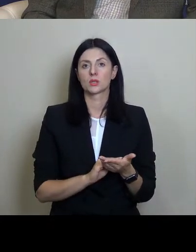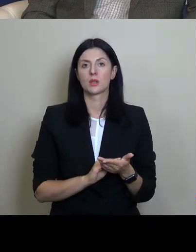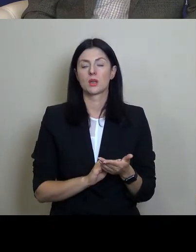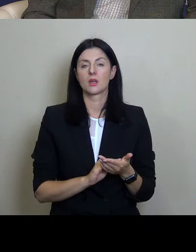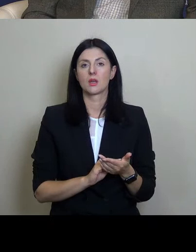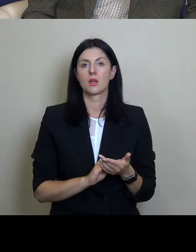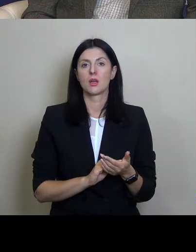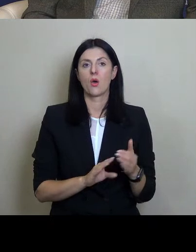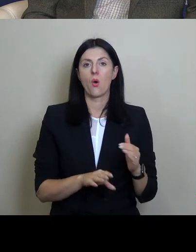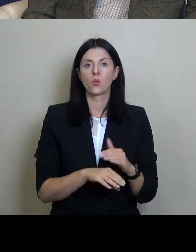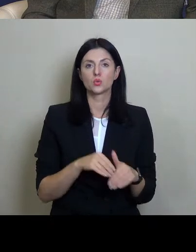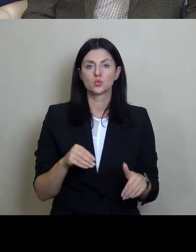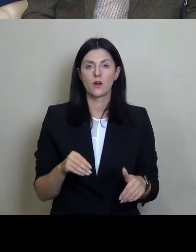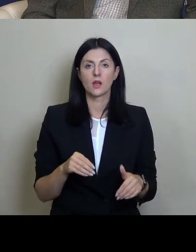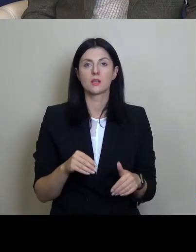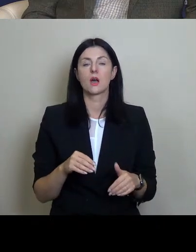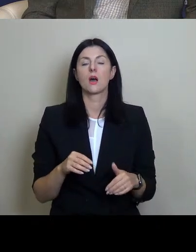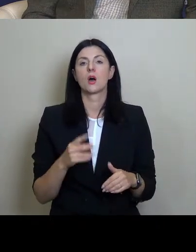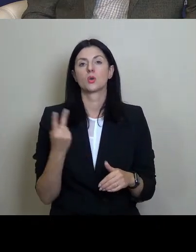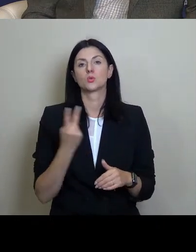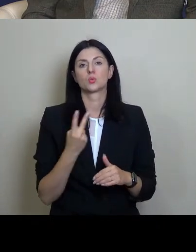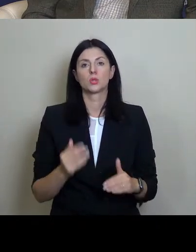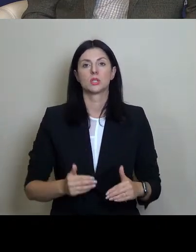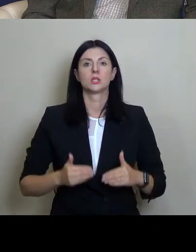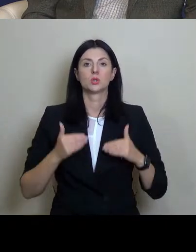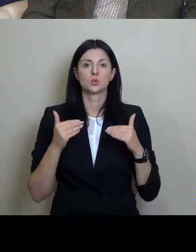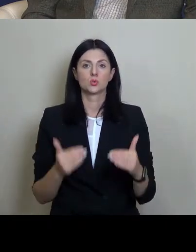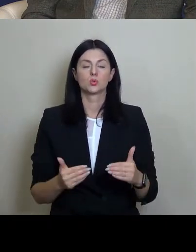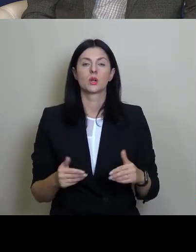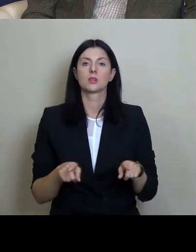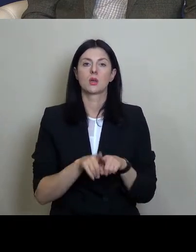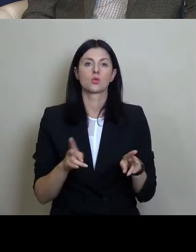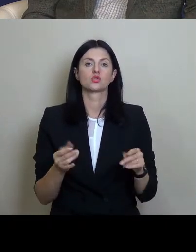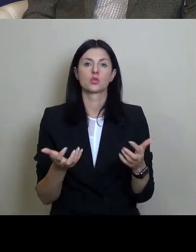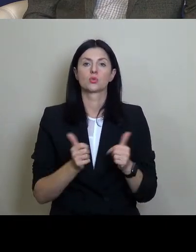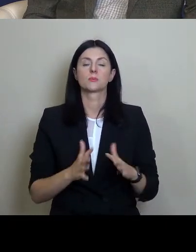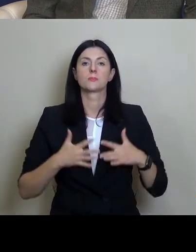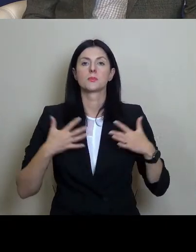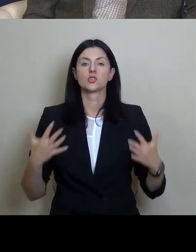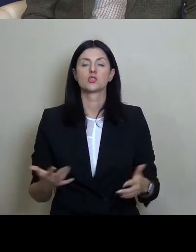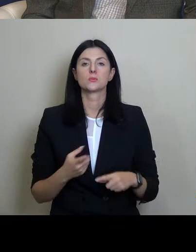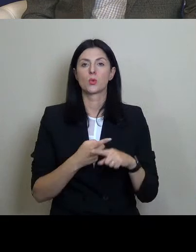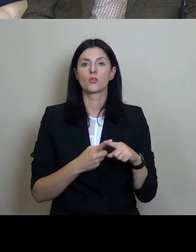the second voting, the second round